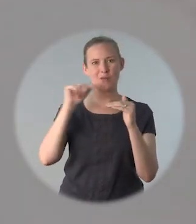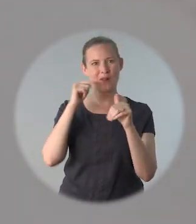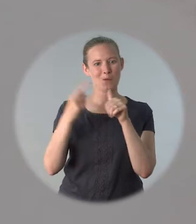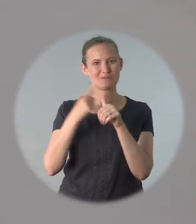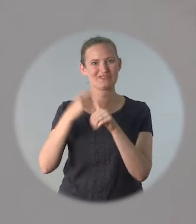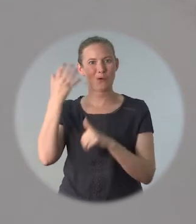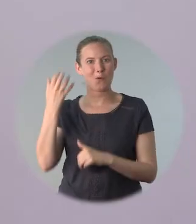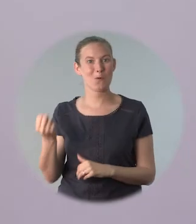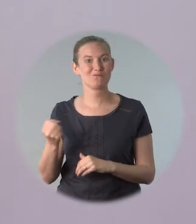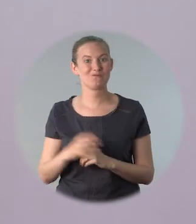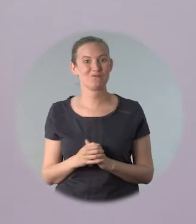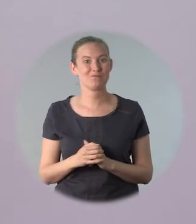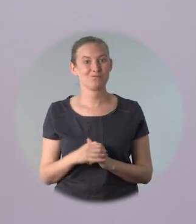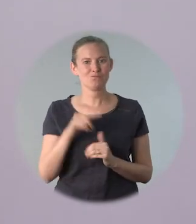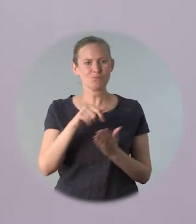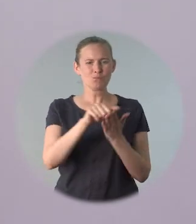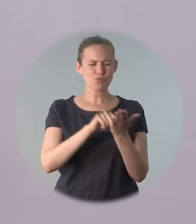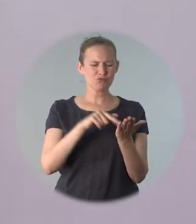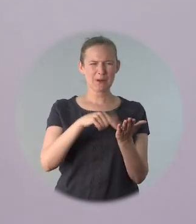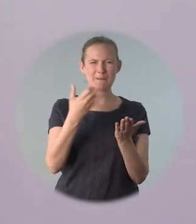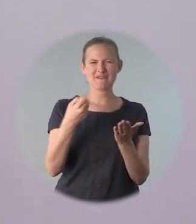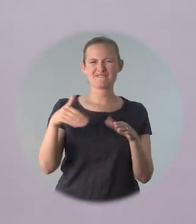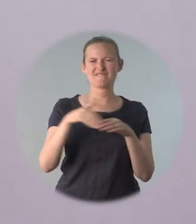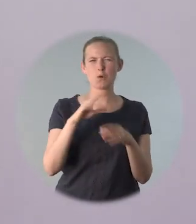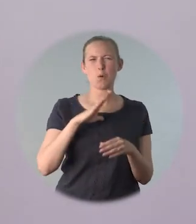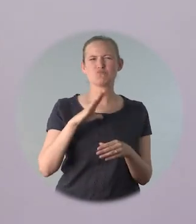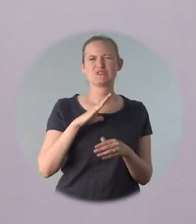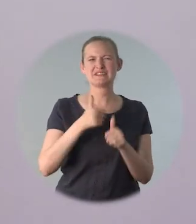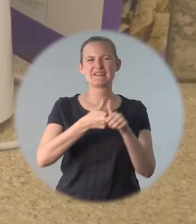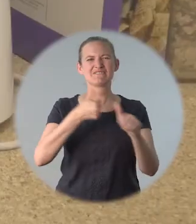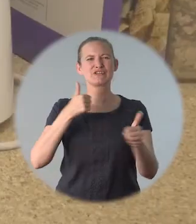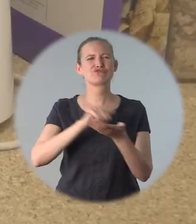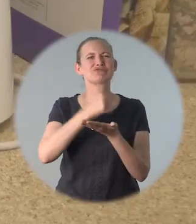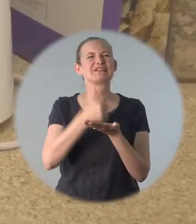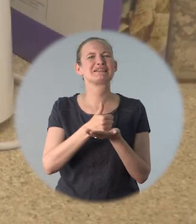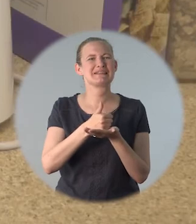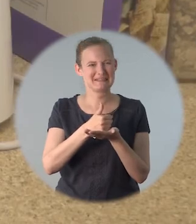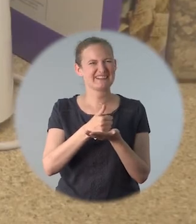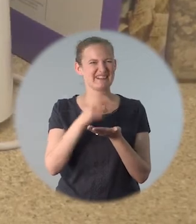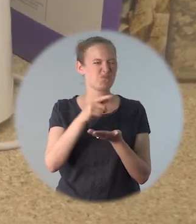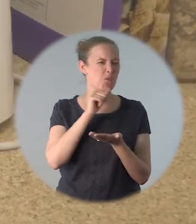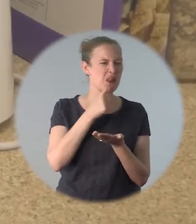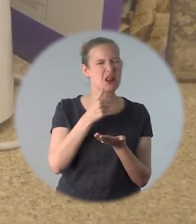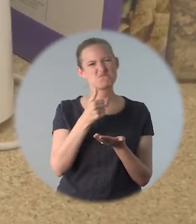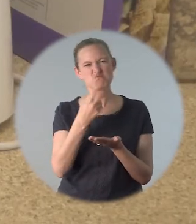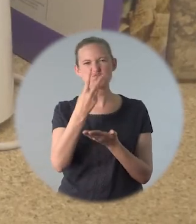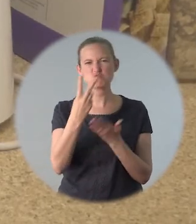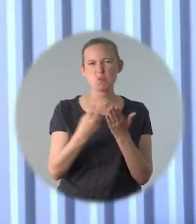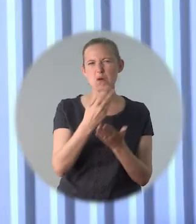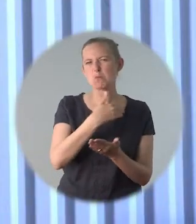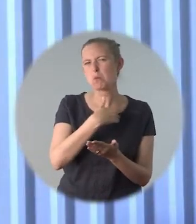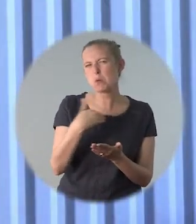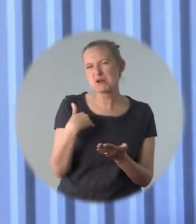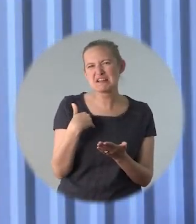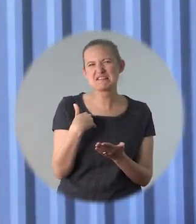automatically. The programmers normally come with preset factory settings. Typically these will be to warm the home up for a couple of